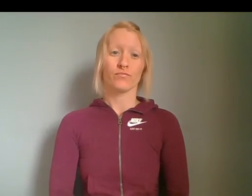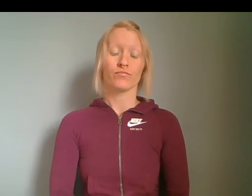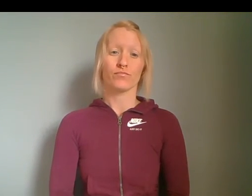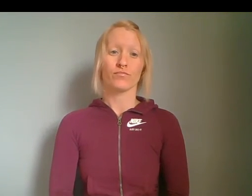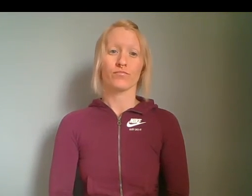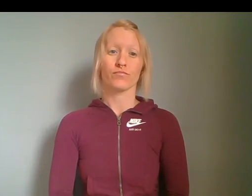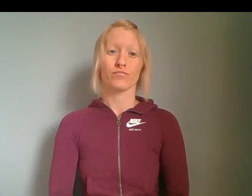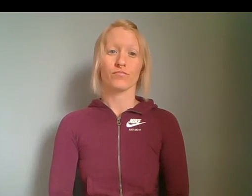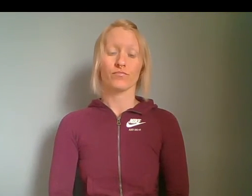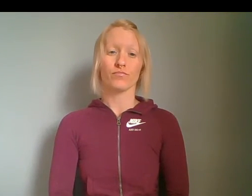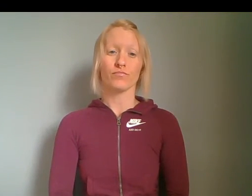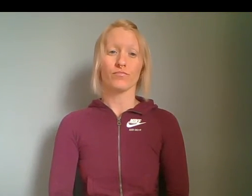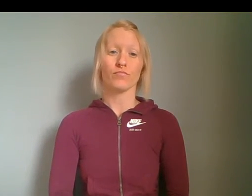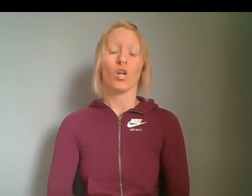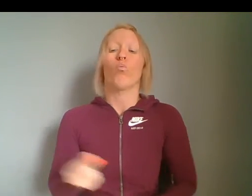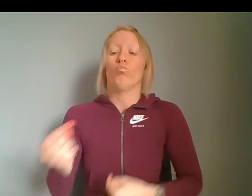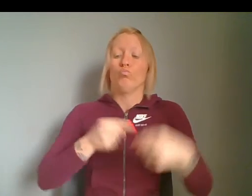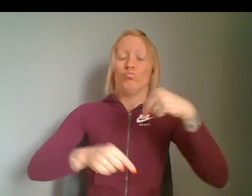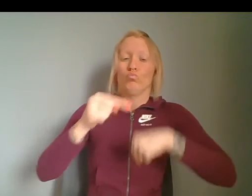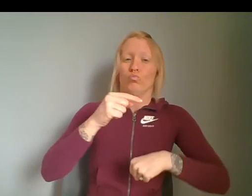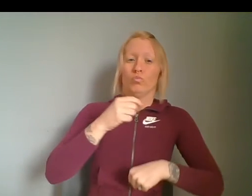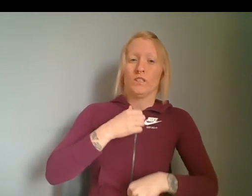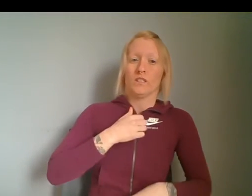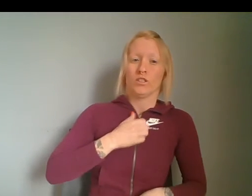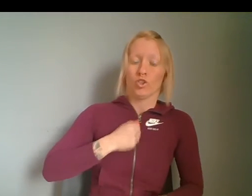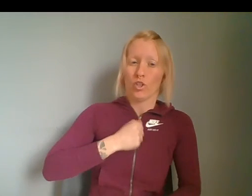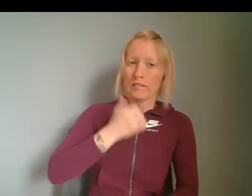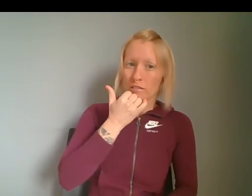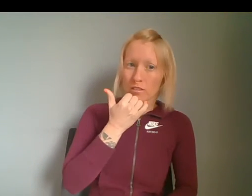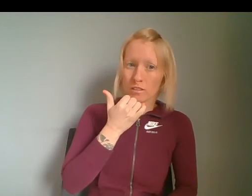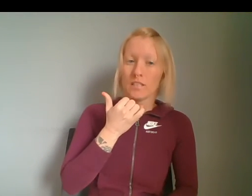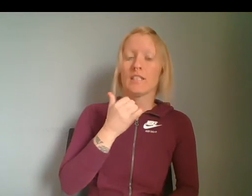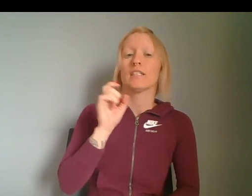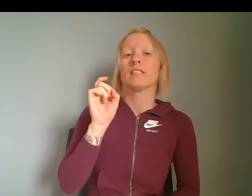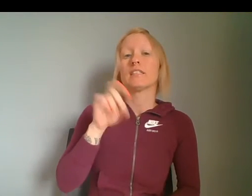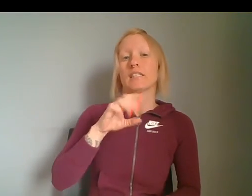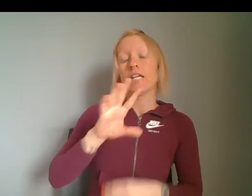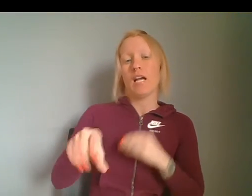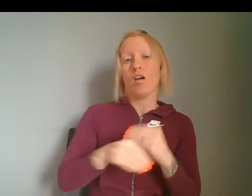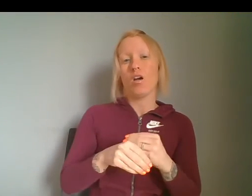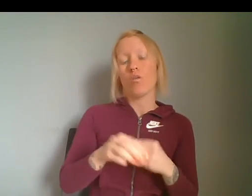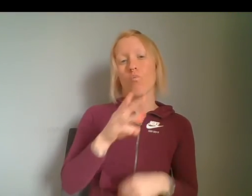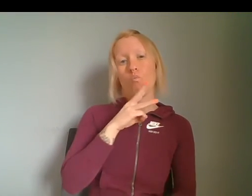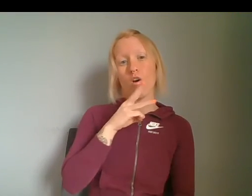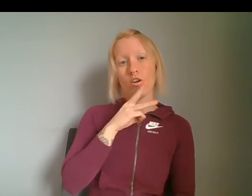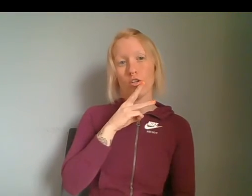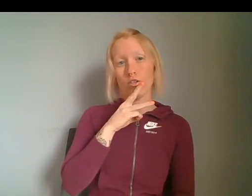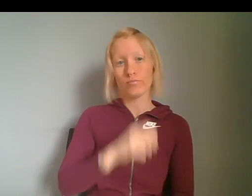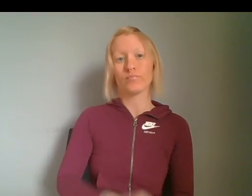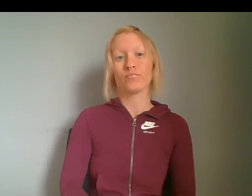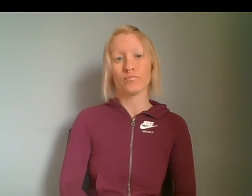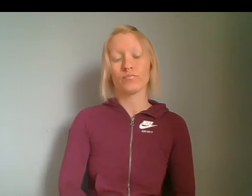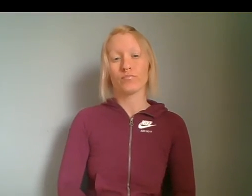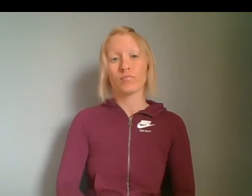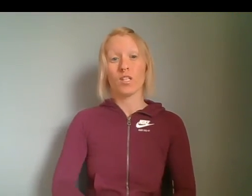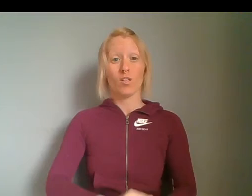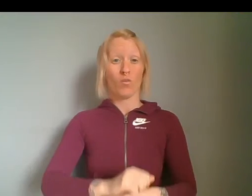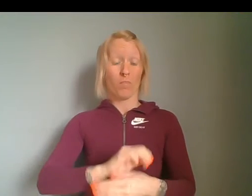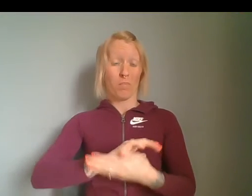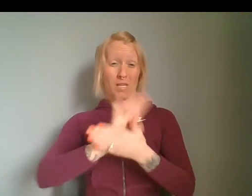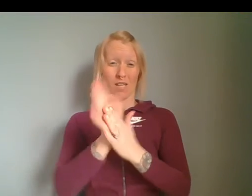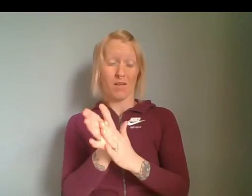We also need water, sorry. Well, we get water. That turns into energy plus